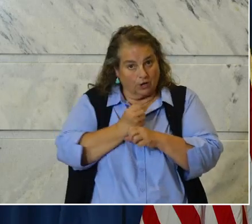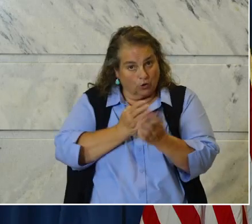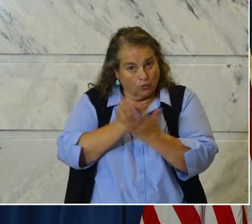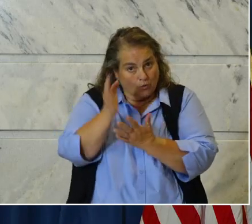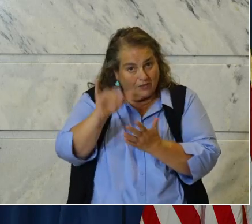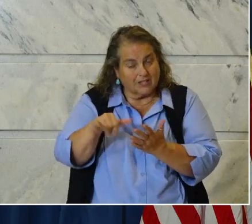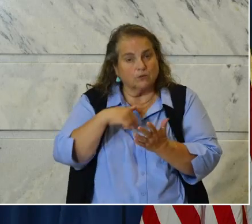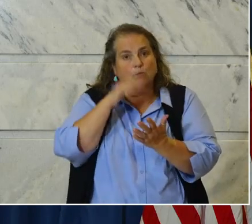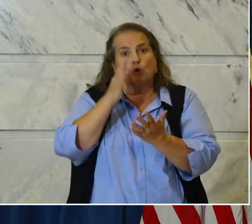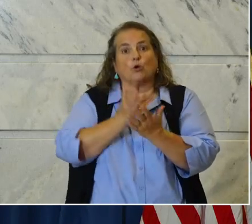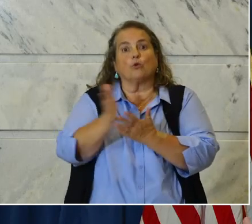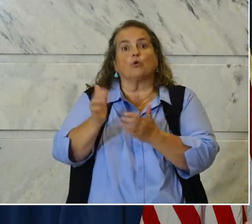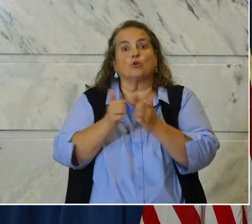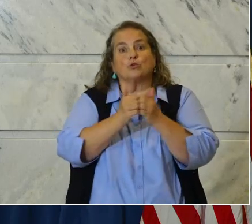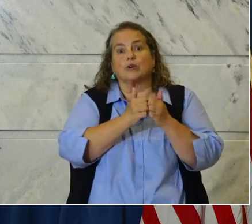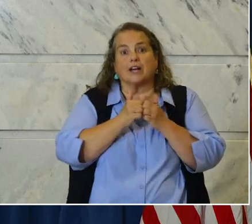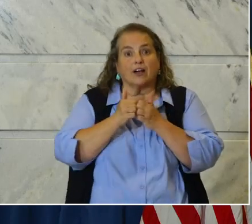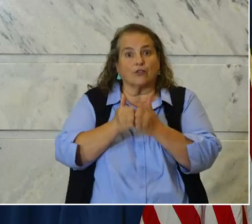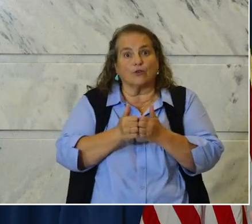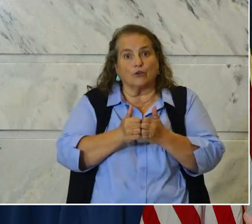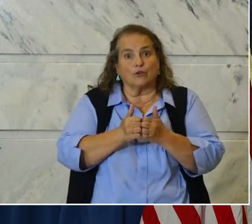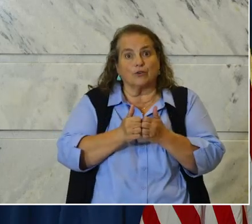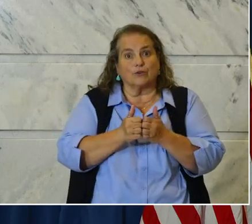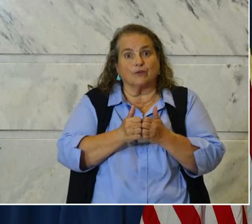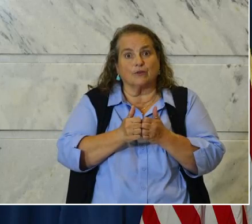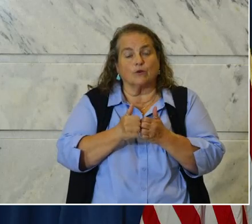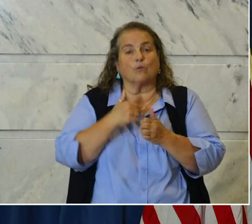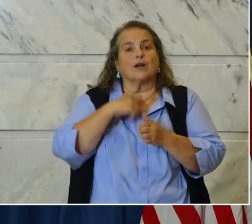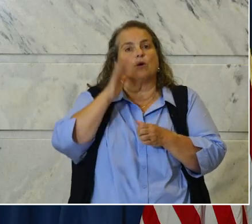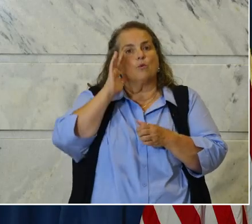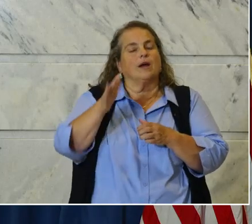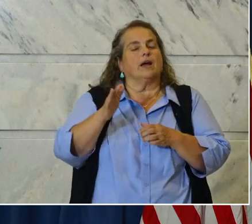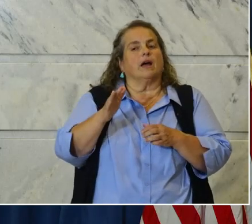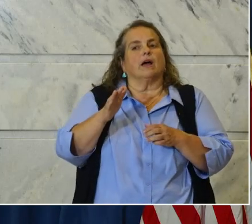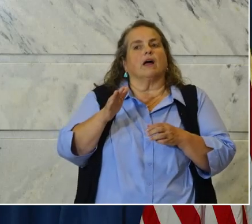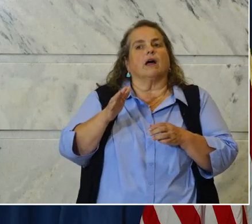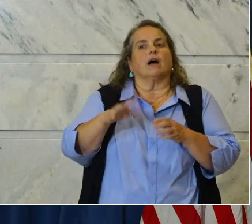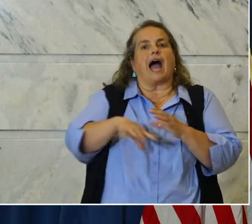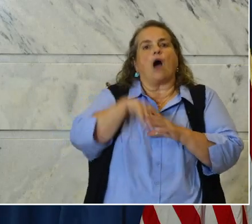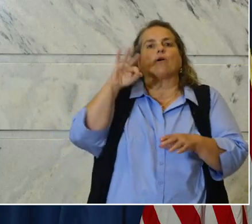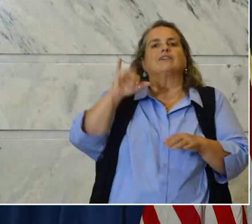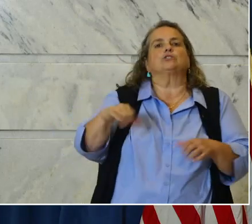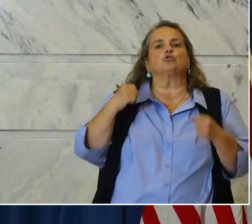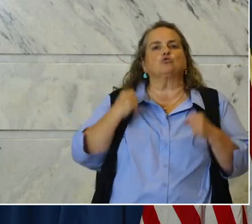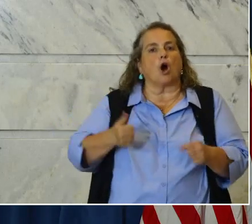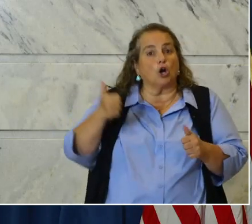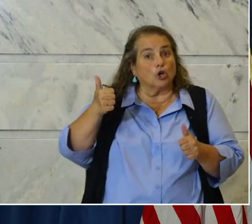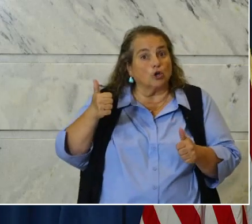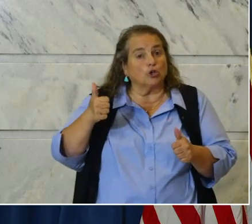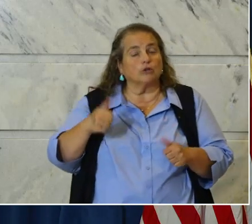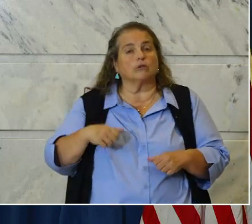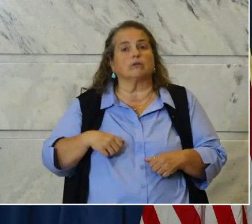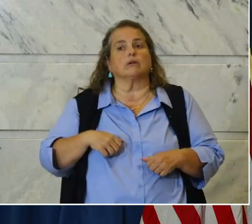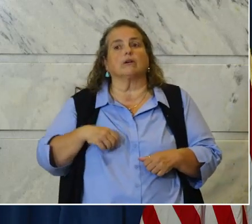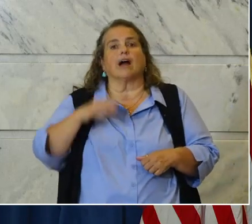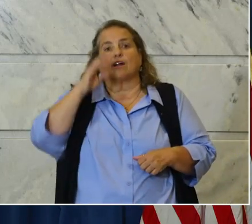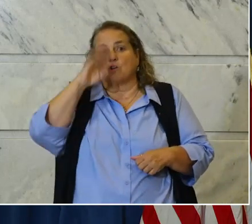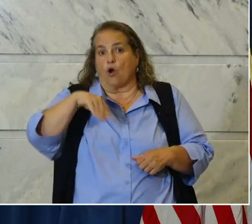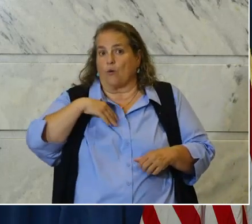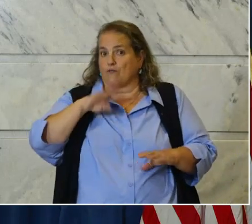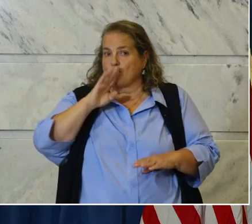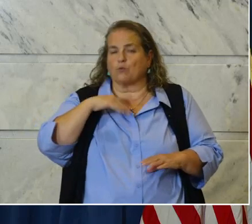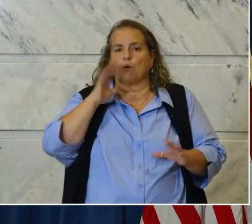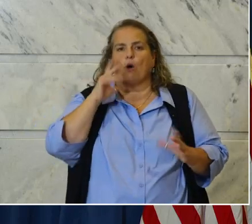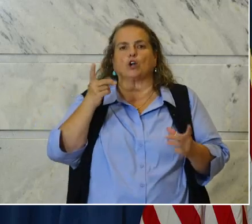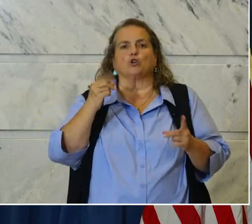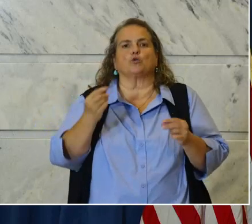to get through it together. We're going to emerge with scars. We're going to emerge having lost people. We're going to emerge frustrated and ready to get out and do even more